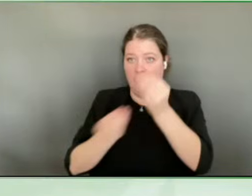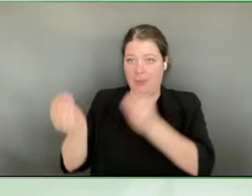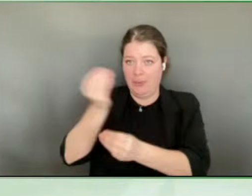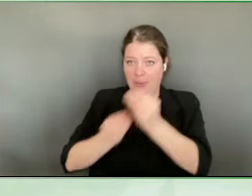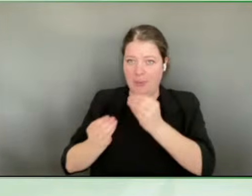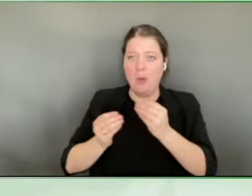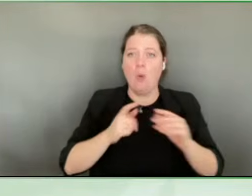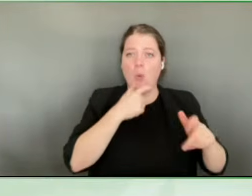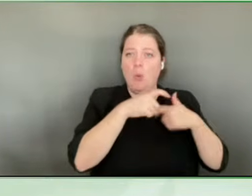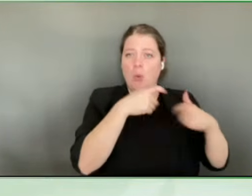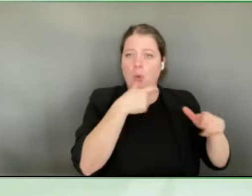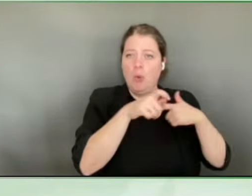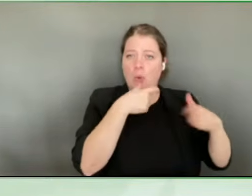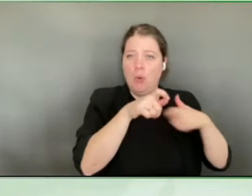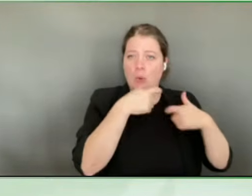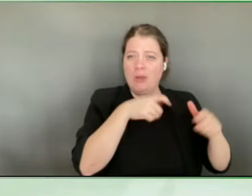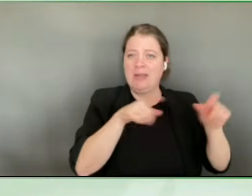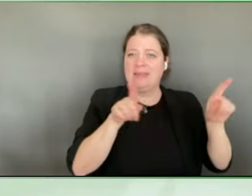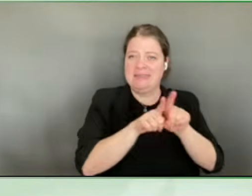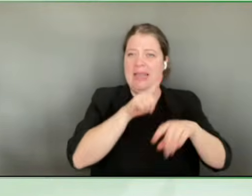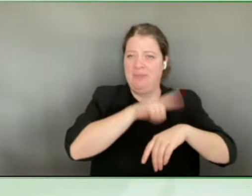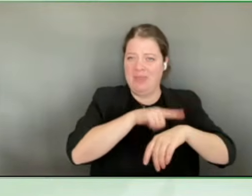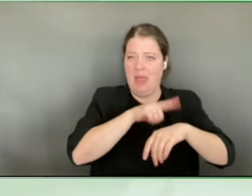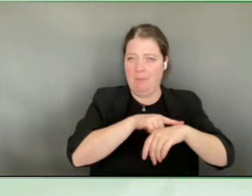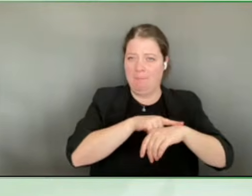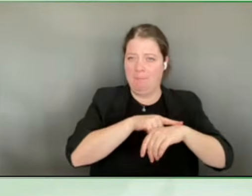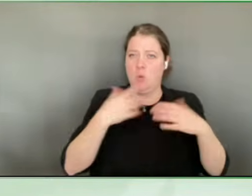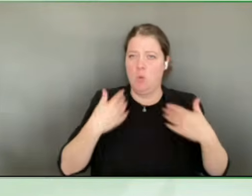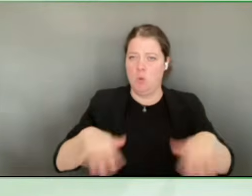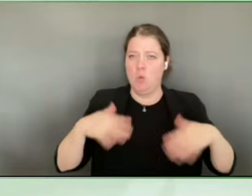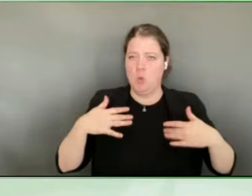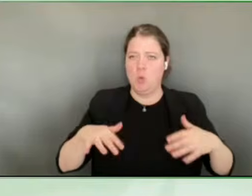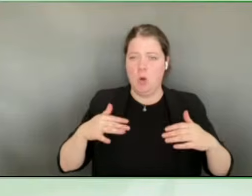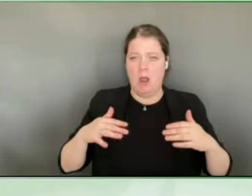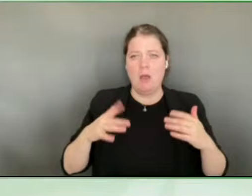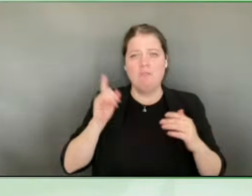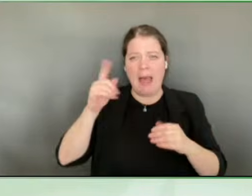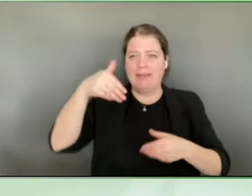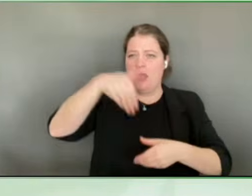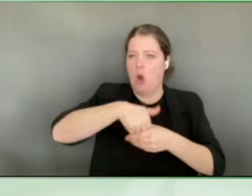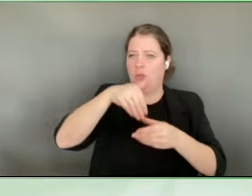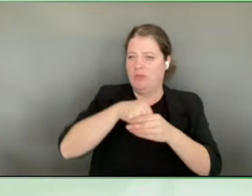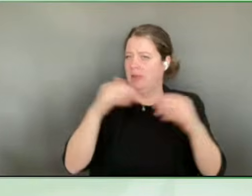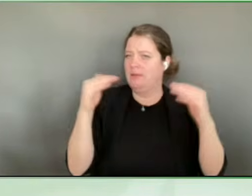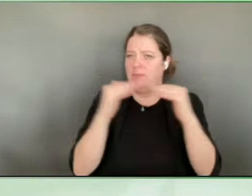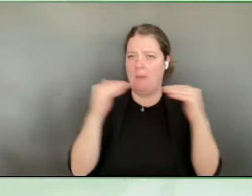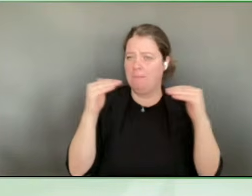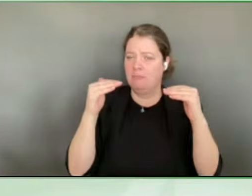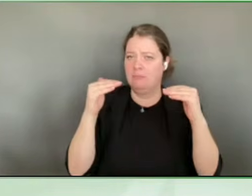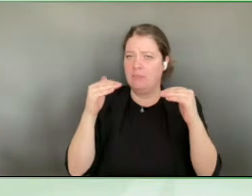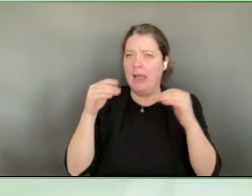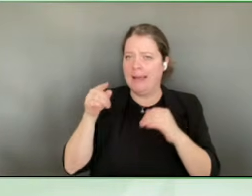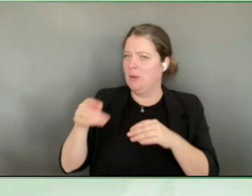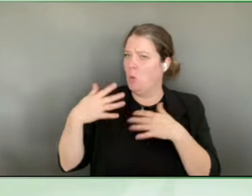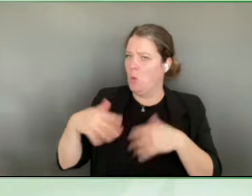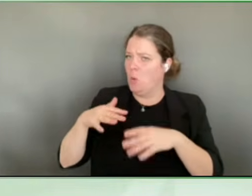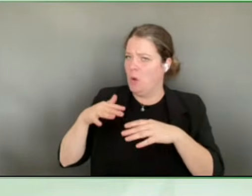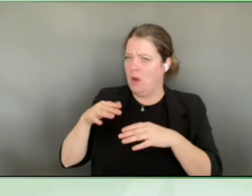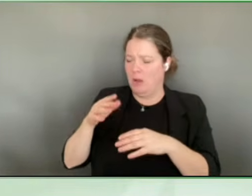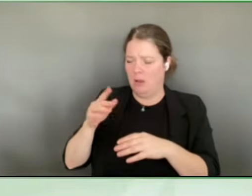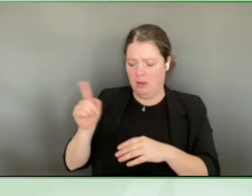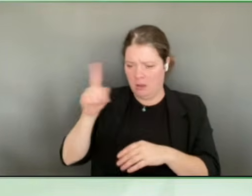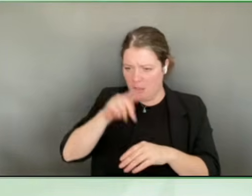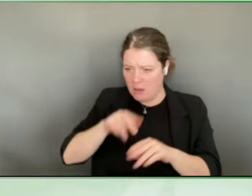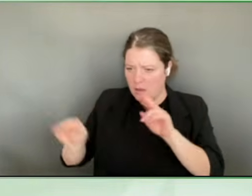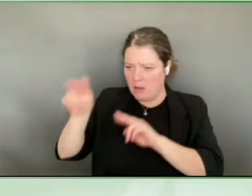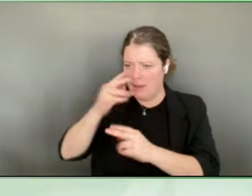spoken in an event. Yet it's incredibly powerful, and it's very simple for people to remember. So I think there's something in